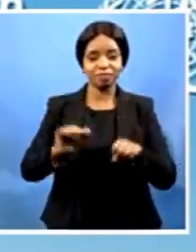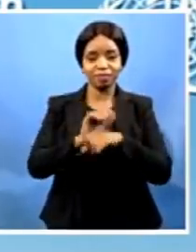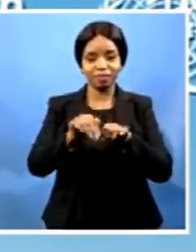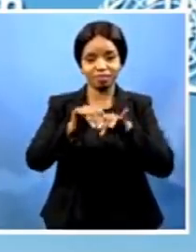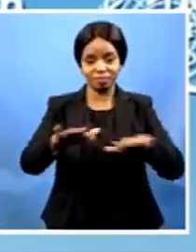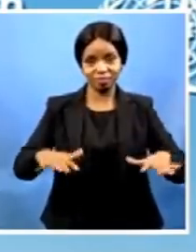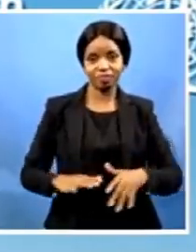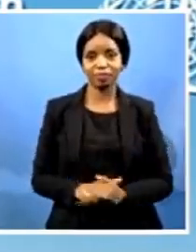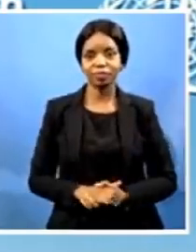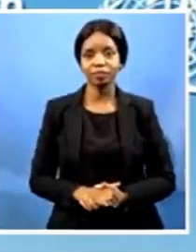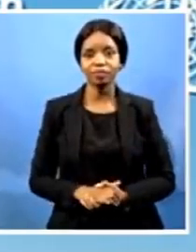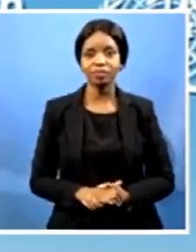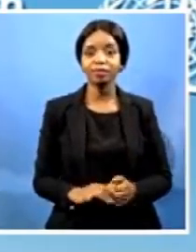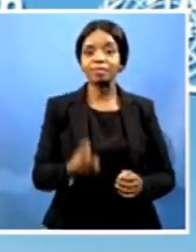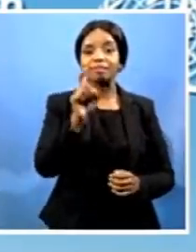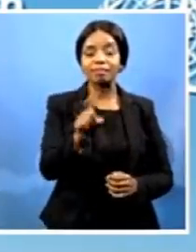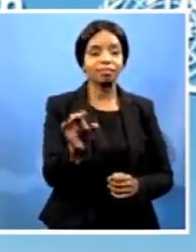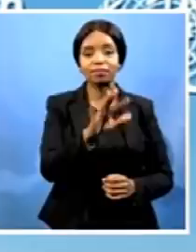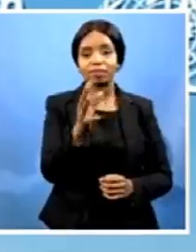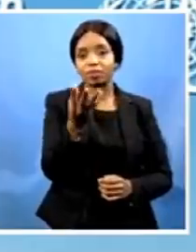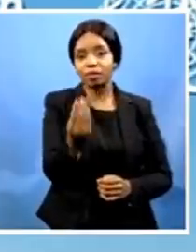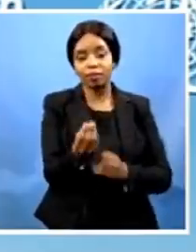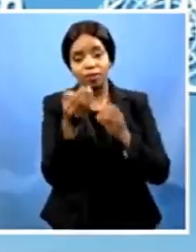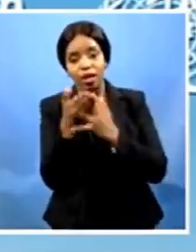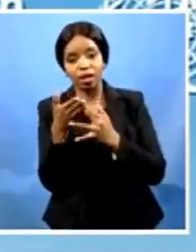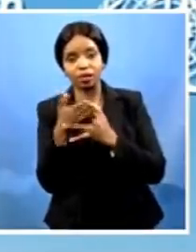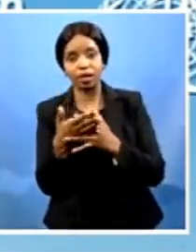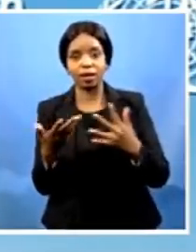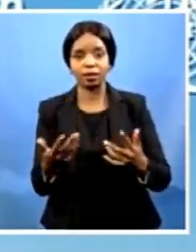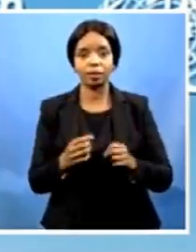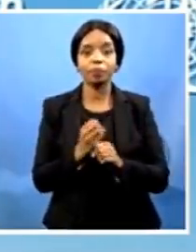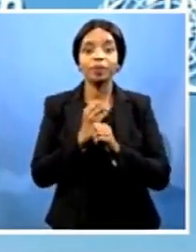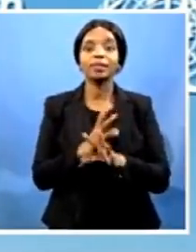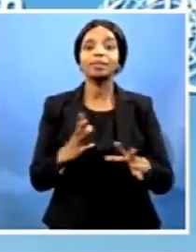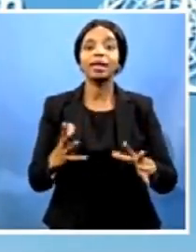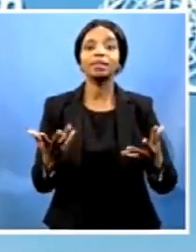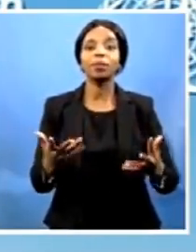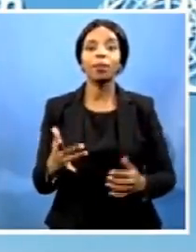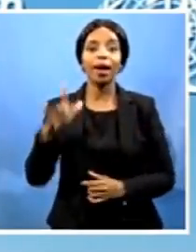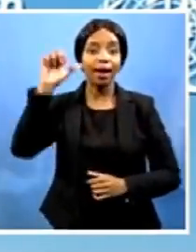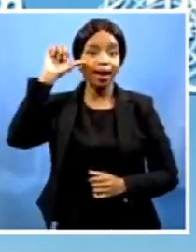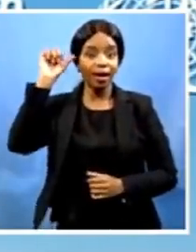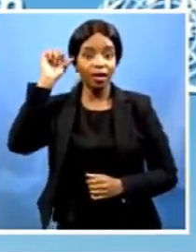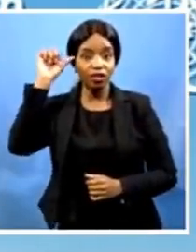internet access, starting in the Asia-Pacific region and then rolling out globally.